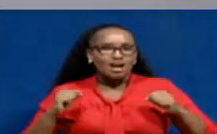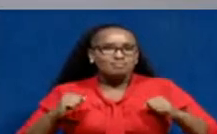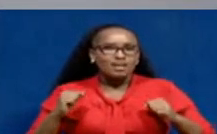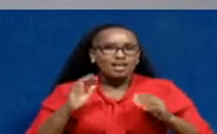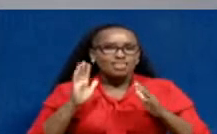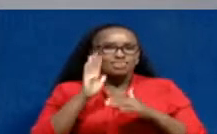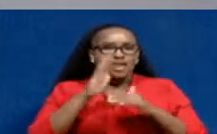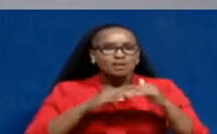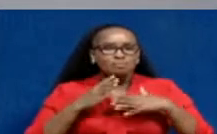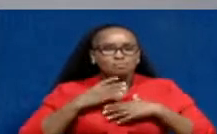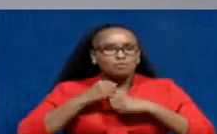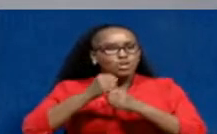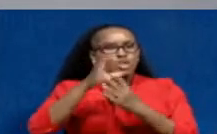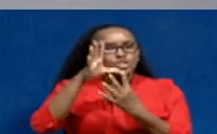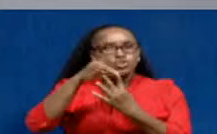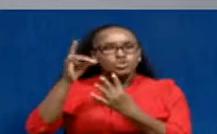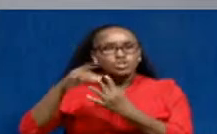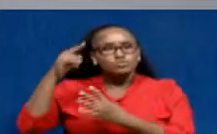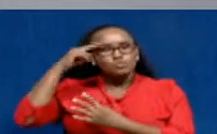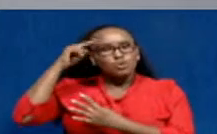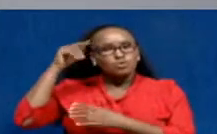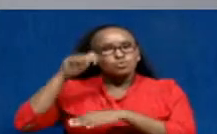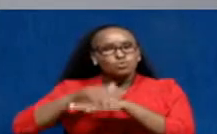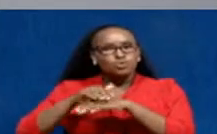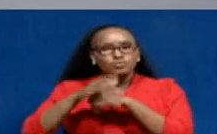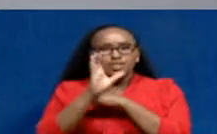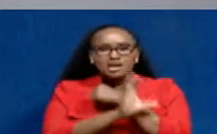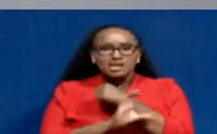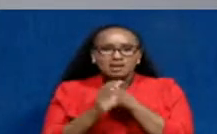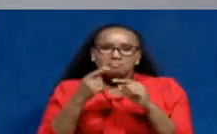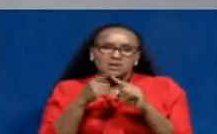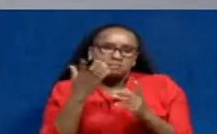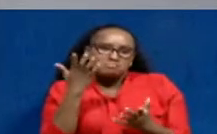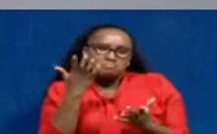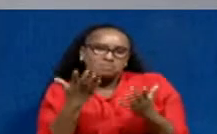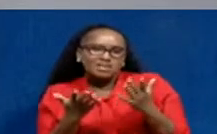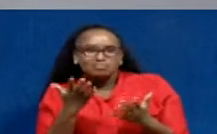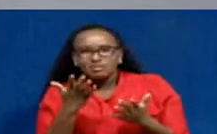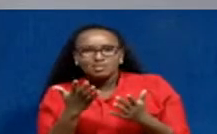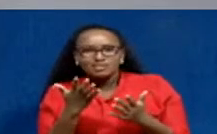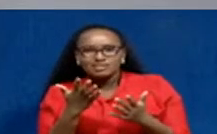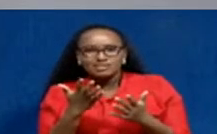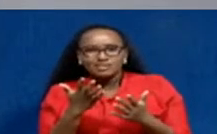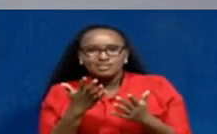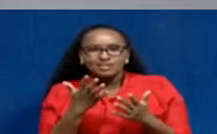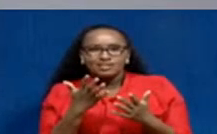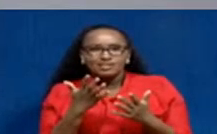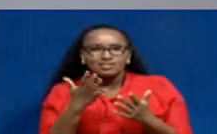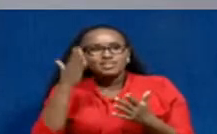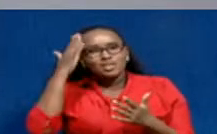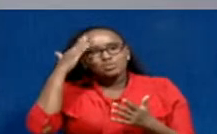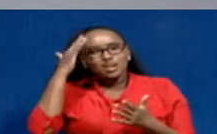choices that are good for country but maybe unpopular at the moment.